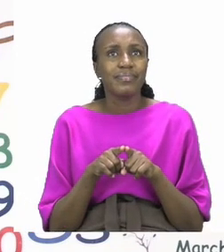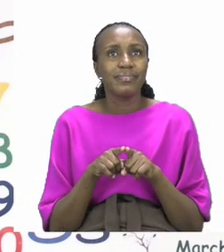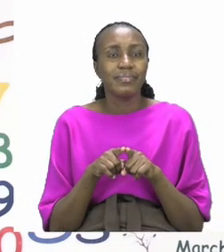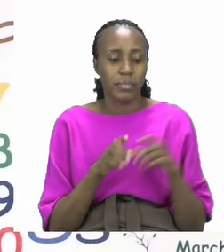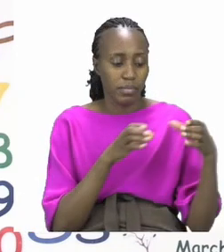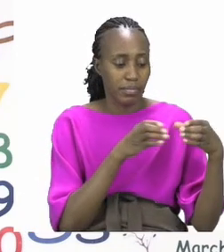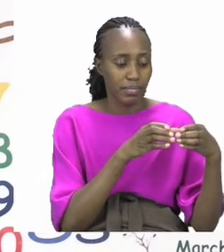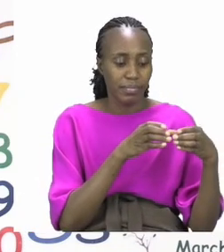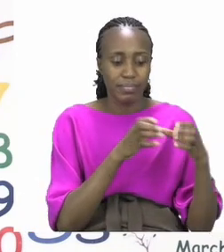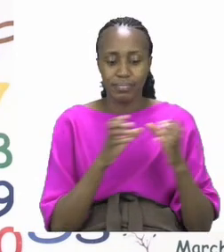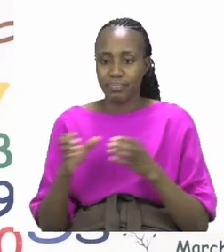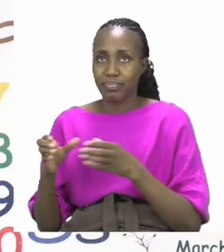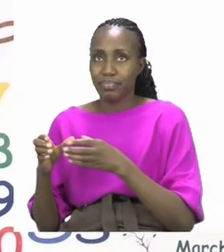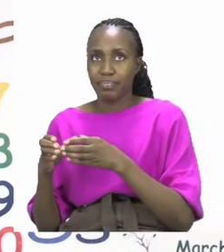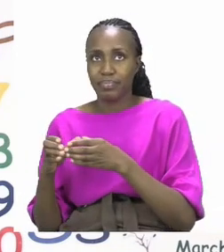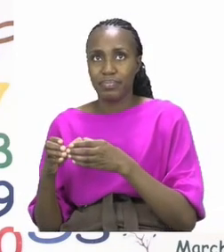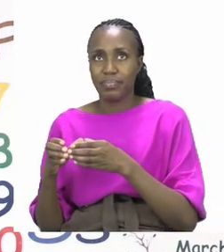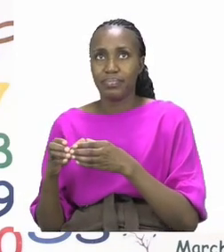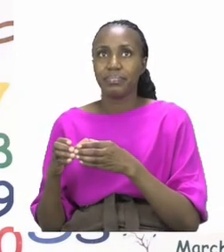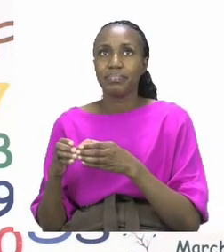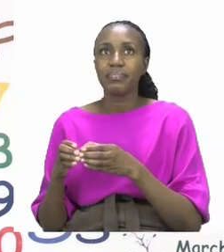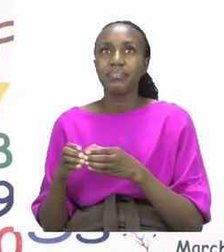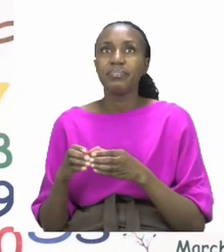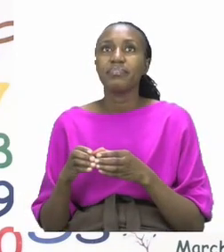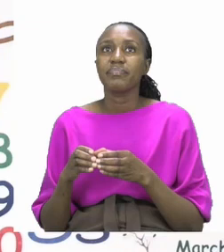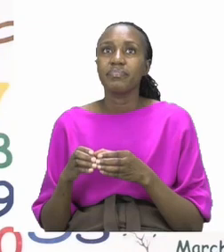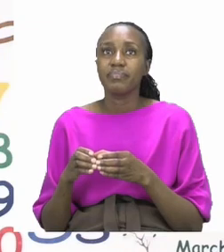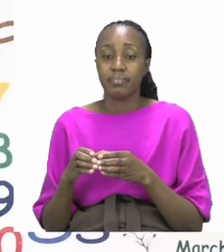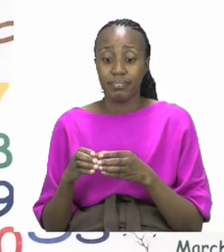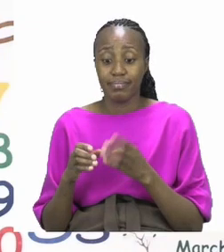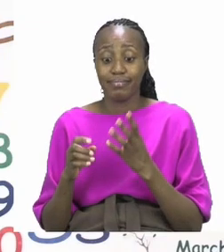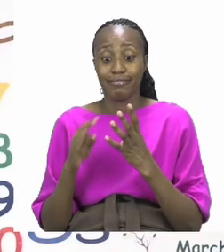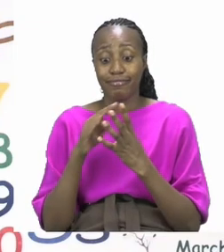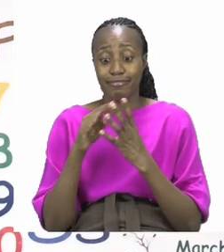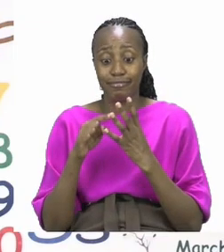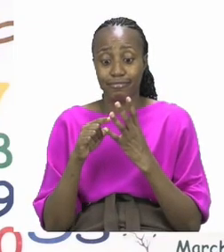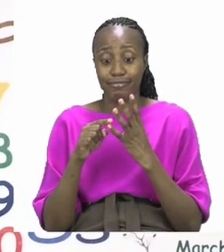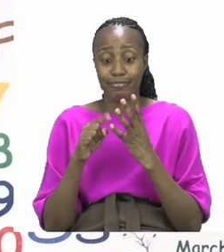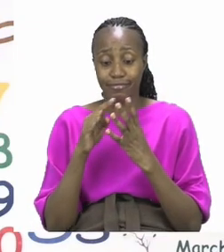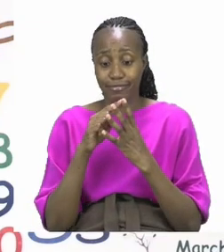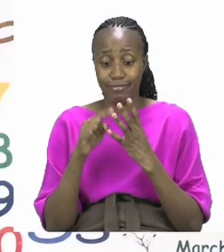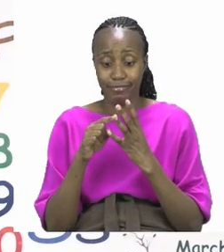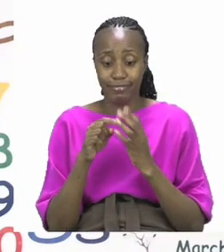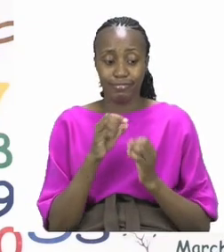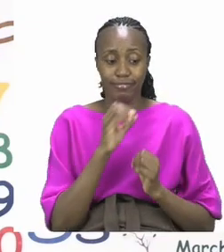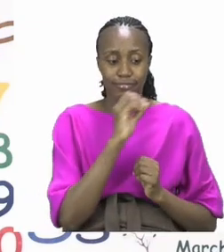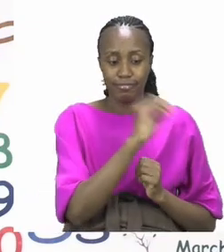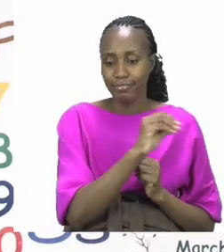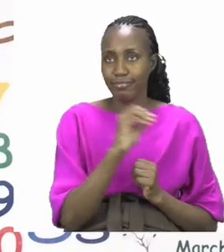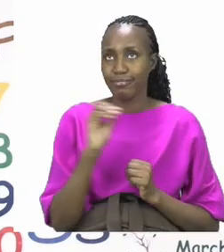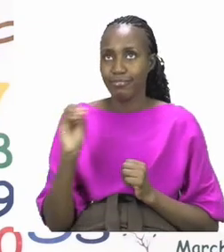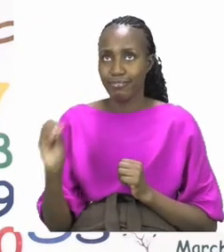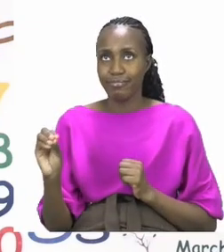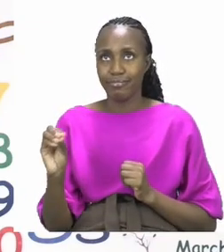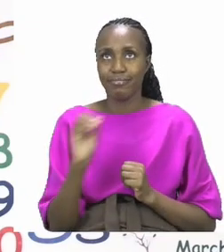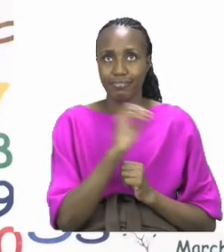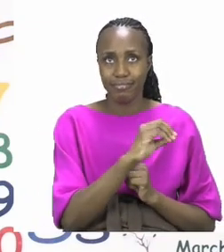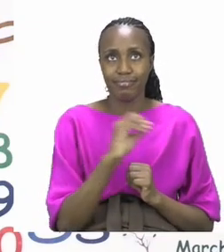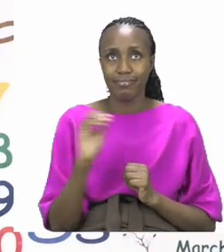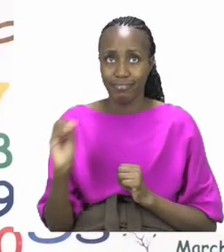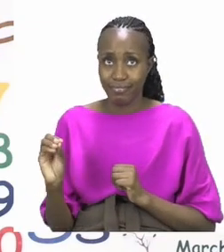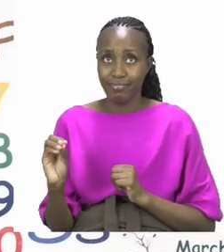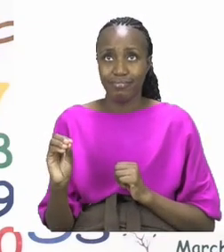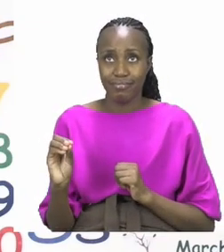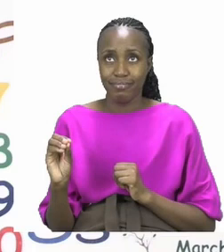1, 2. And then whatever number we're given, we count until it is finished by giving